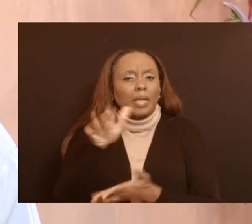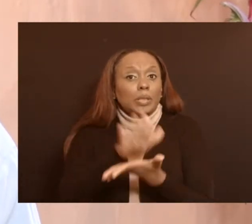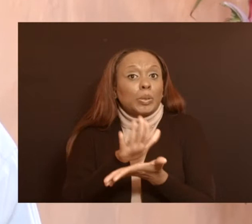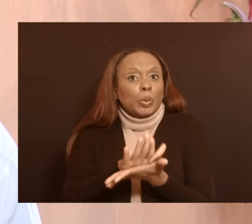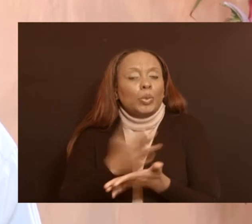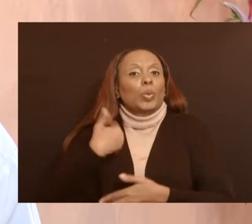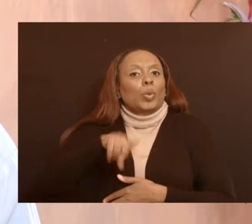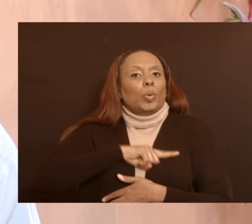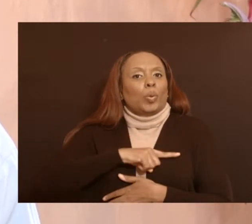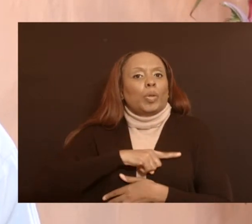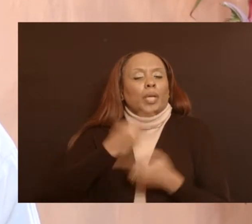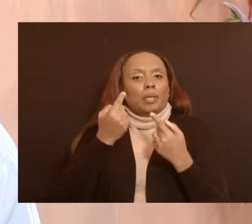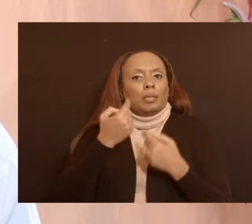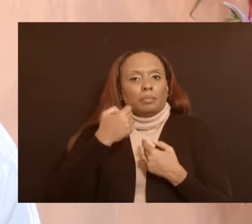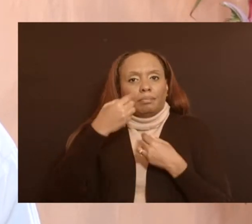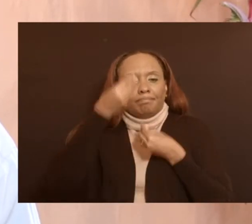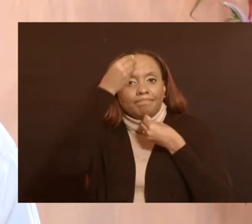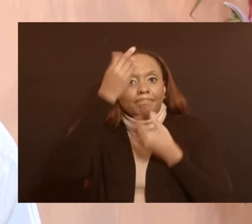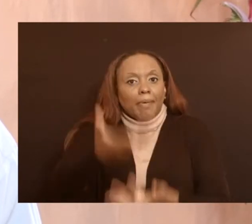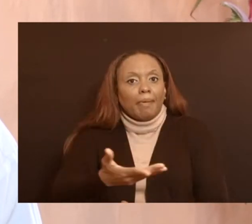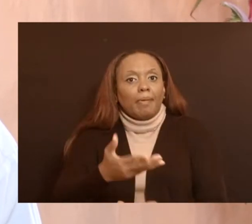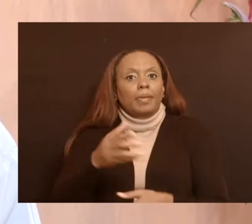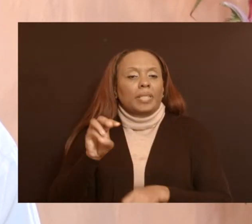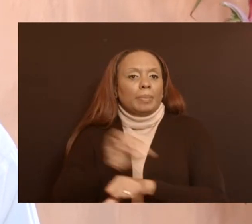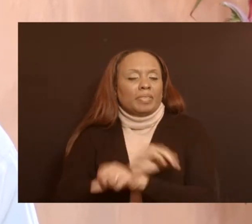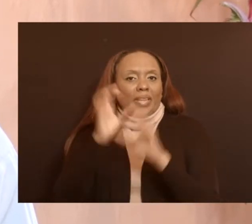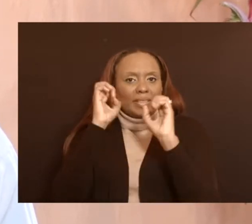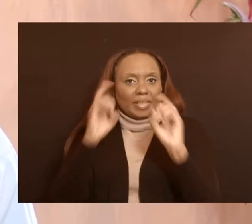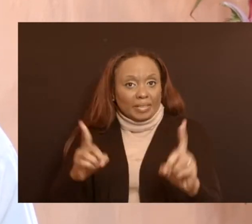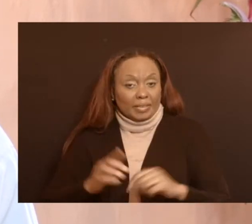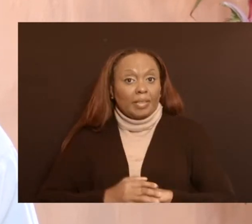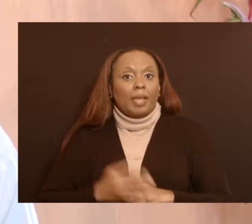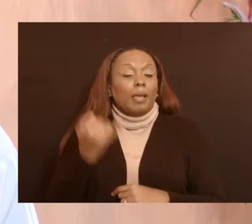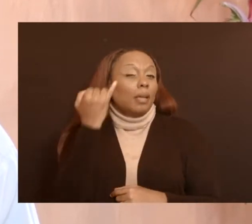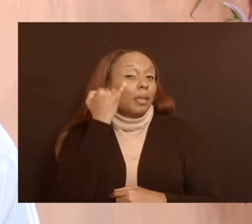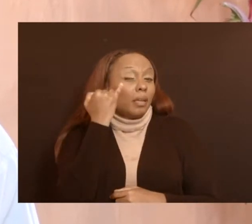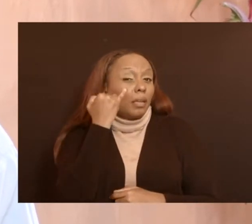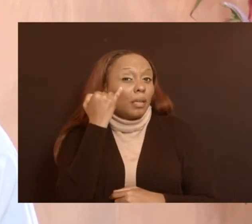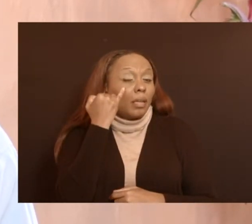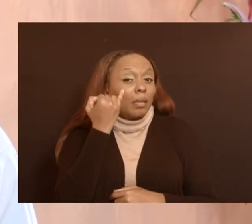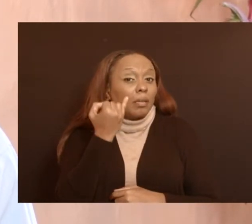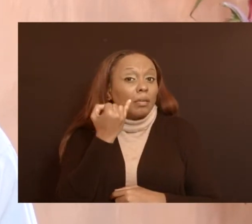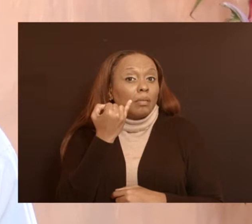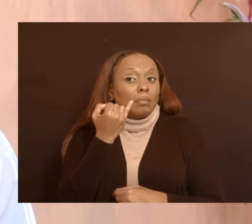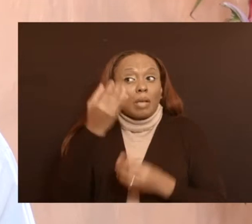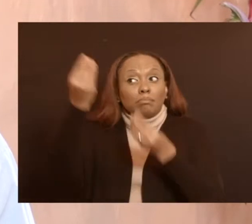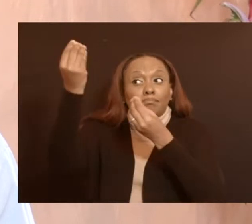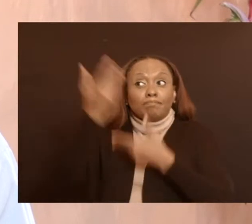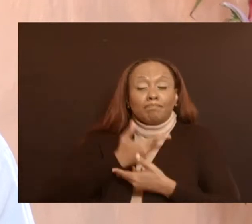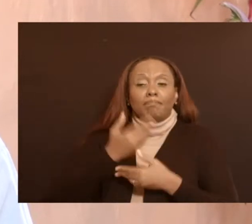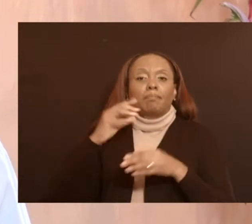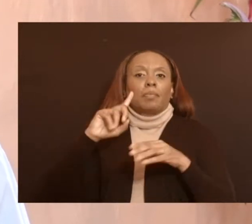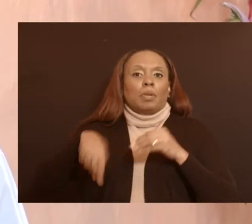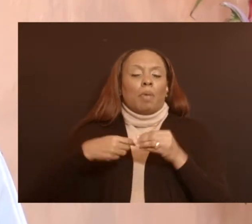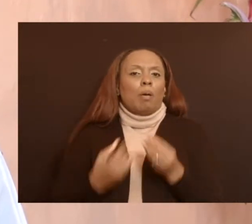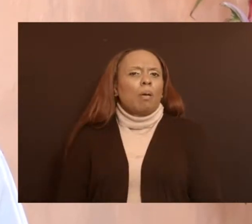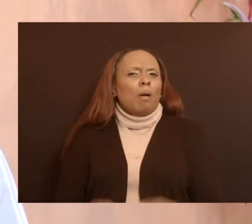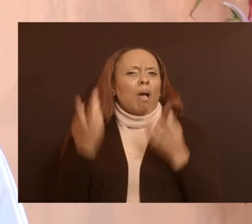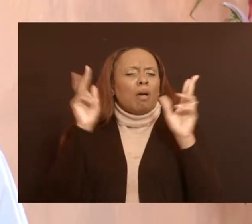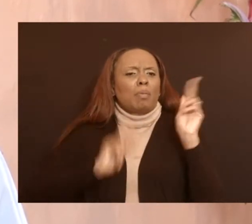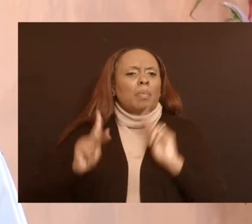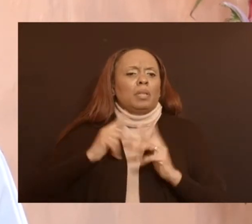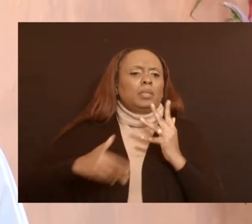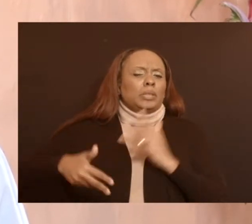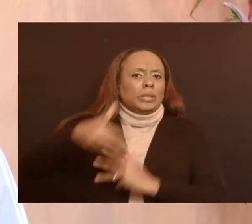And then if the situation warrants, maybe in a position where we have the details as to how many people have been impacted, in